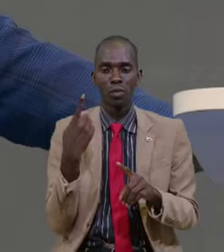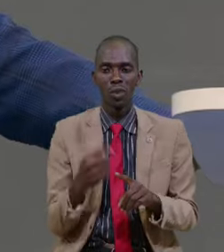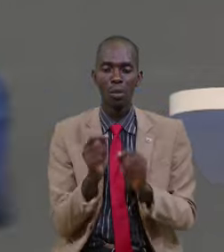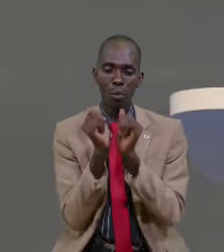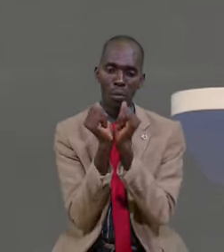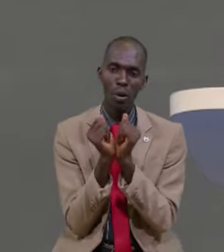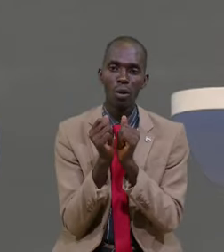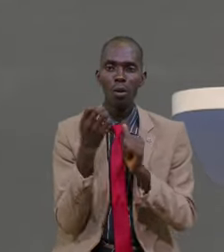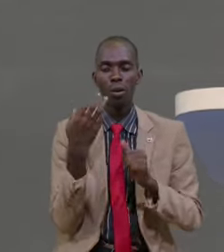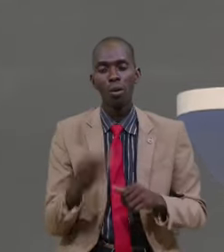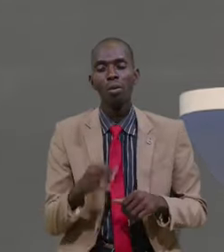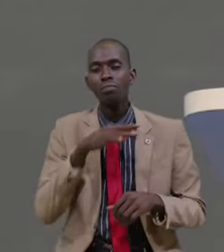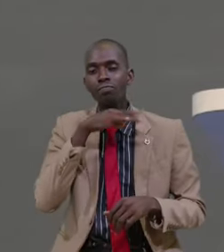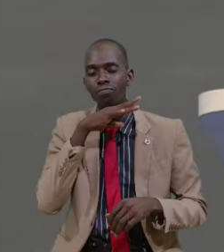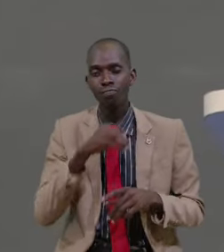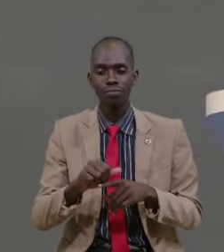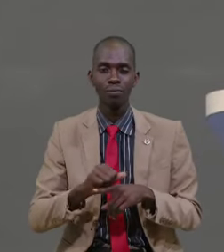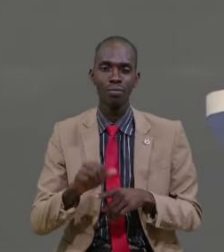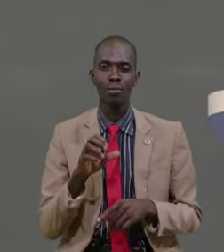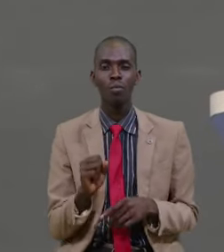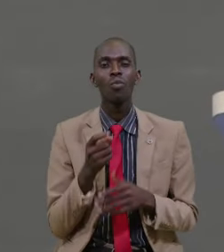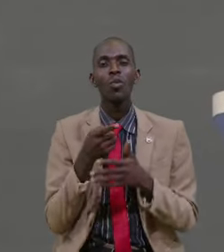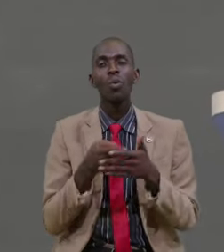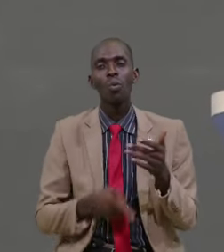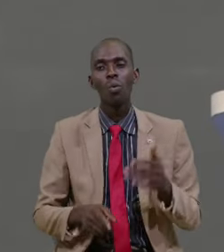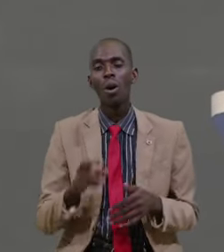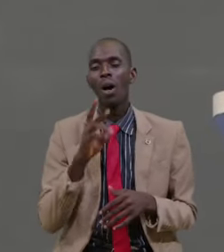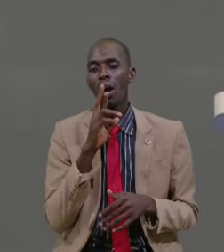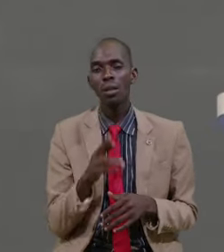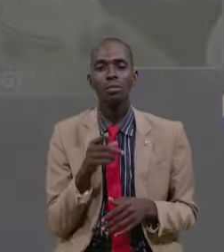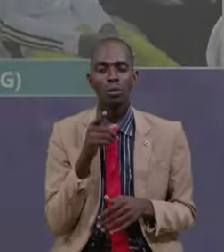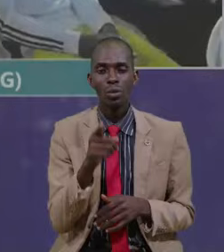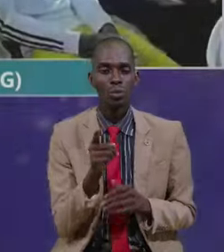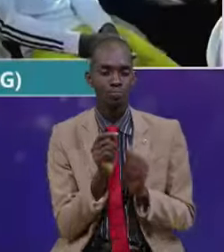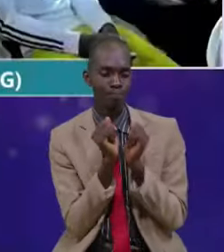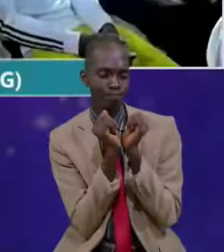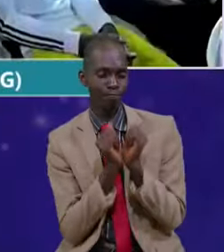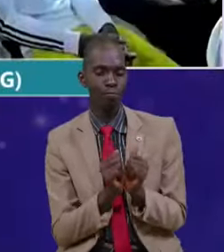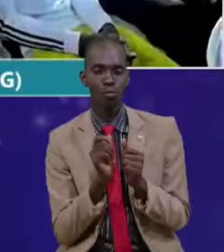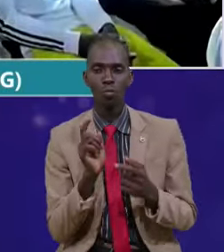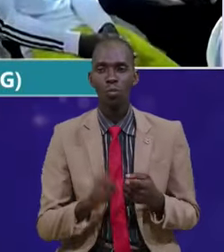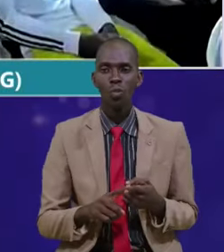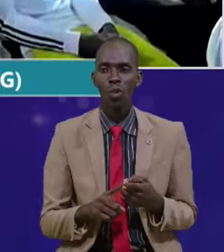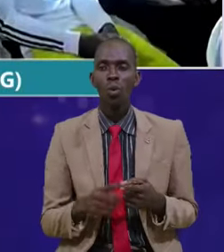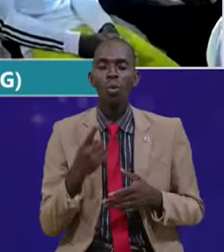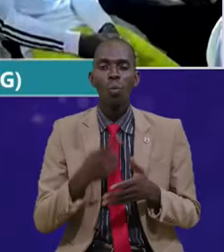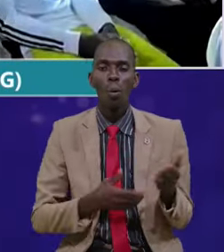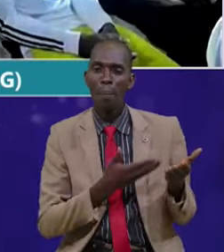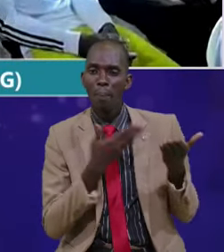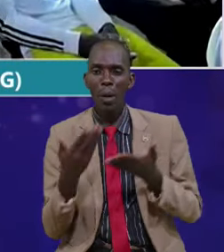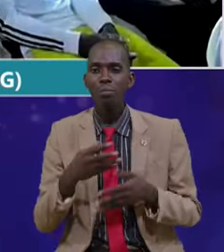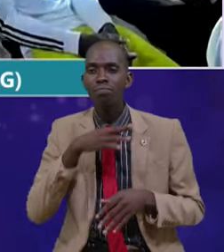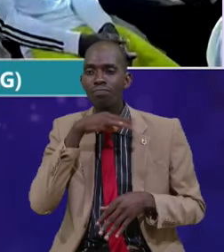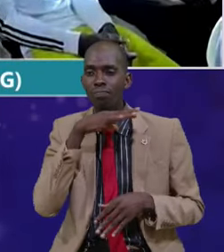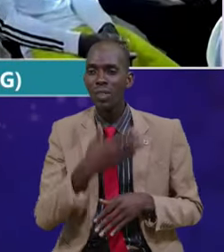of corruption. What are you bound to? What causes corruption in your life? Is it